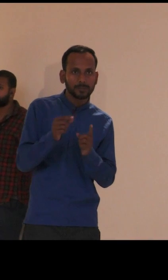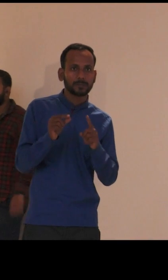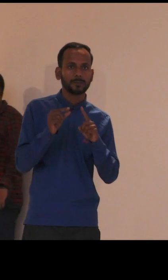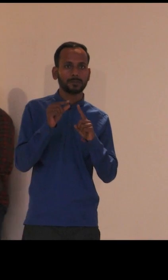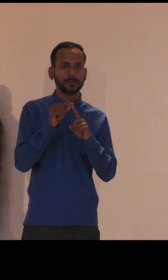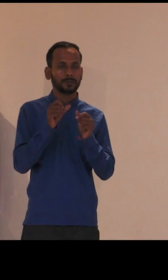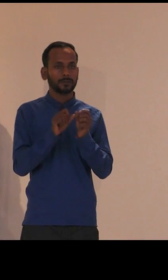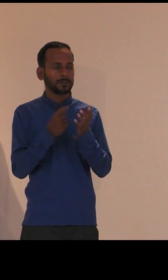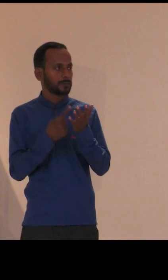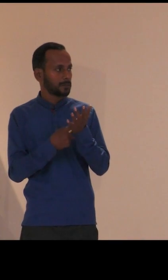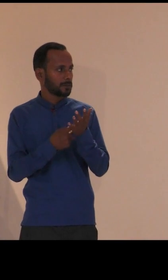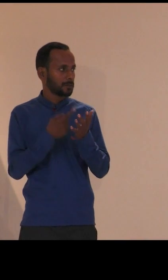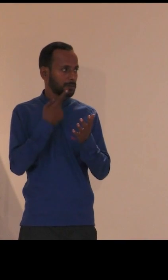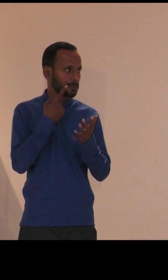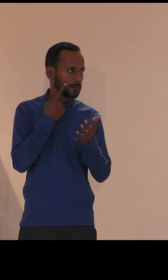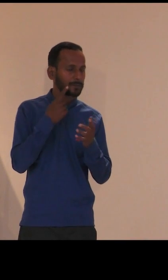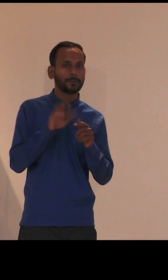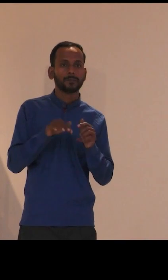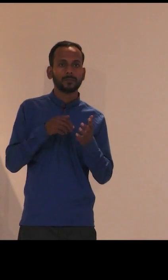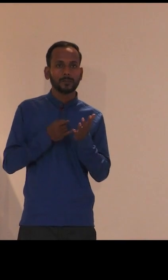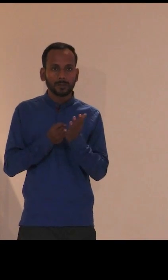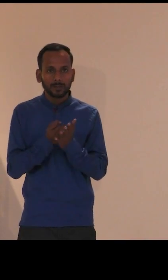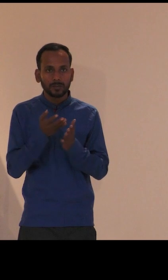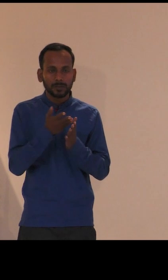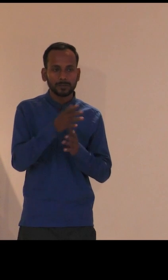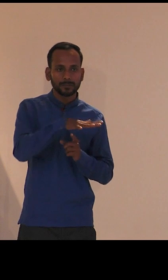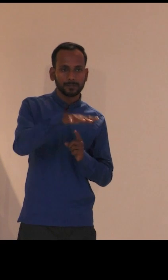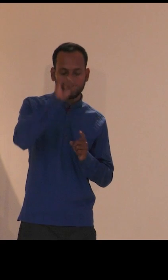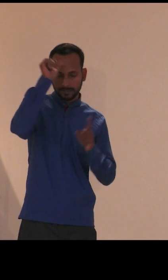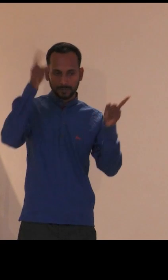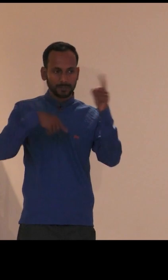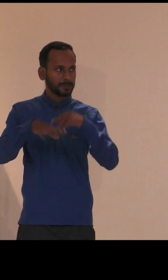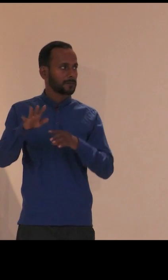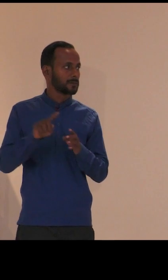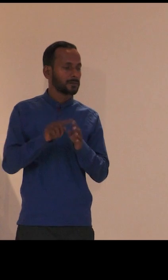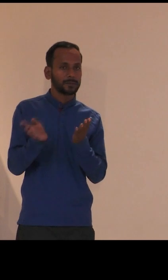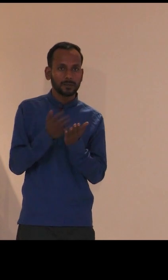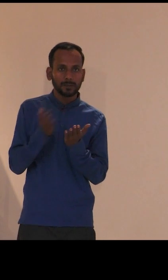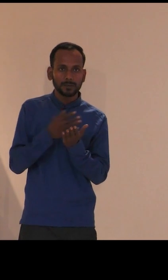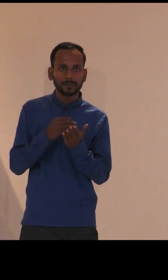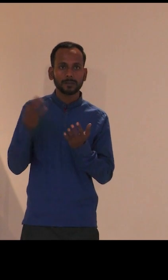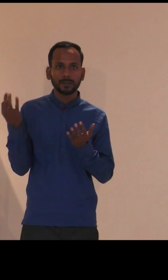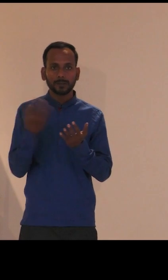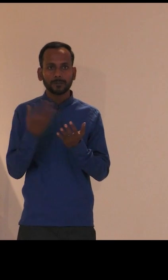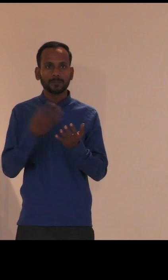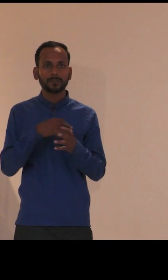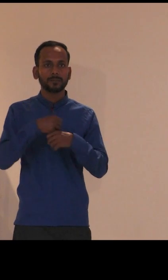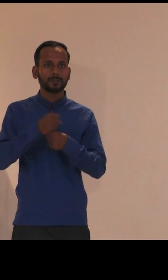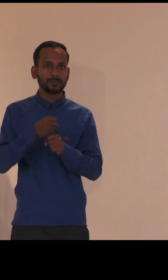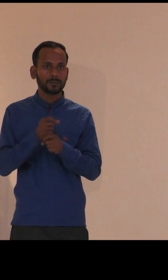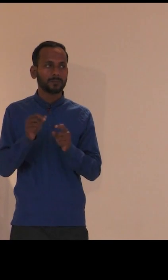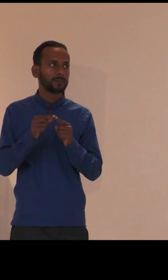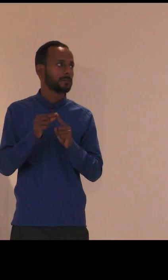educate students in elite schools about rural India. So that kind of, created a new avenue for our